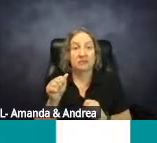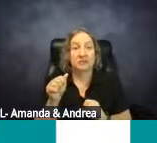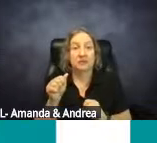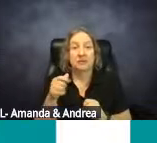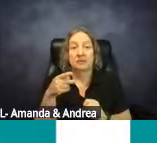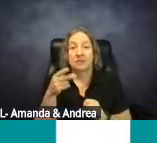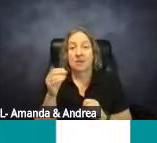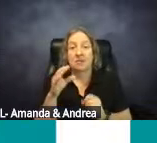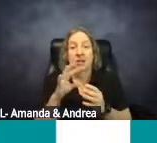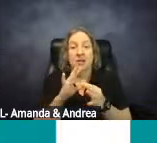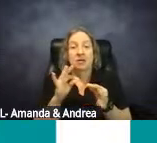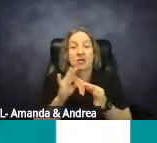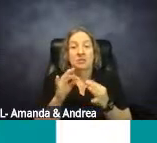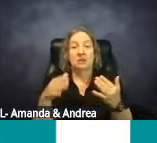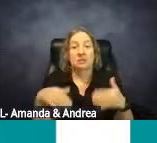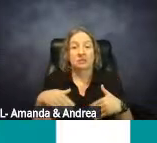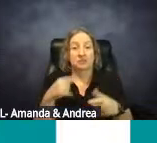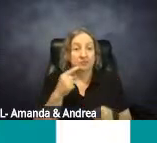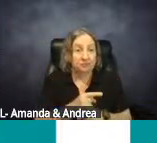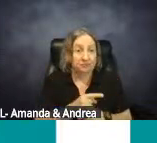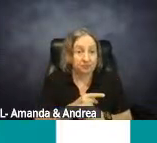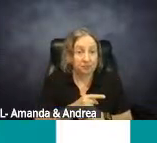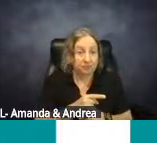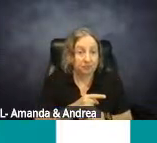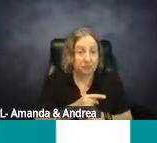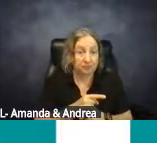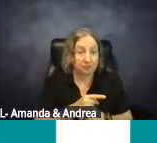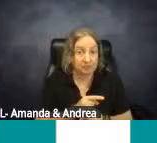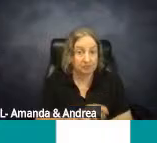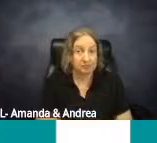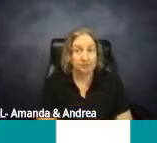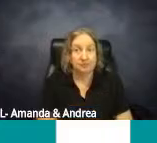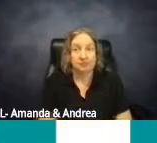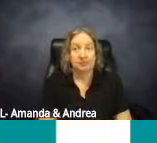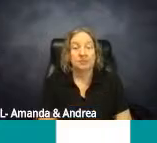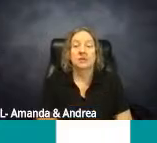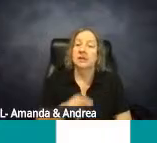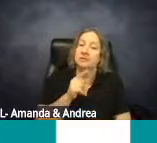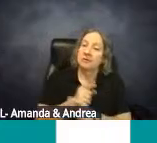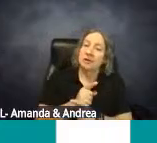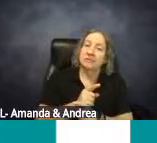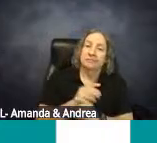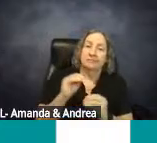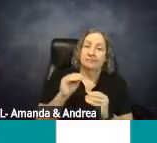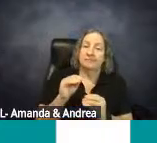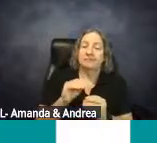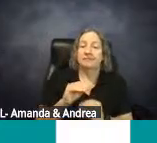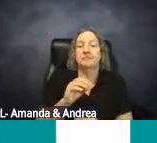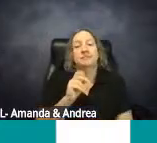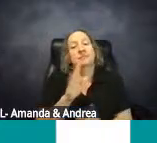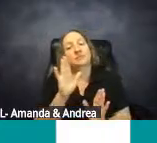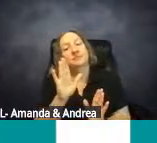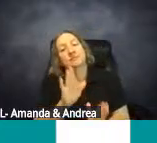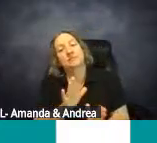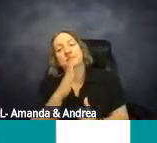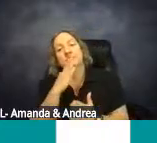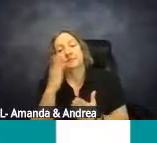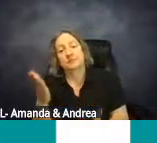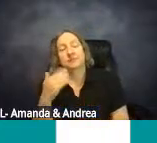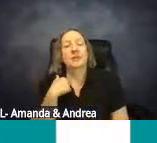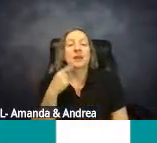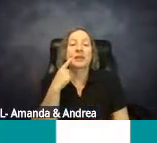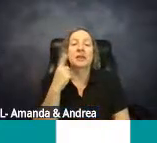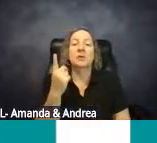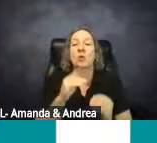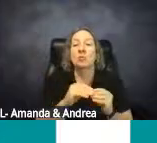public comment at this time. Is that correct? That is correct. Great. Thank you. And I think, is there one